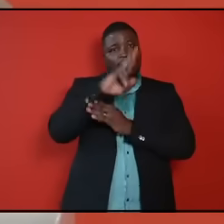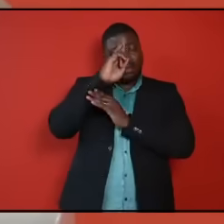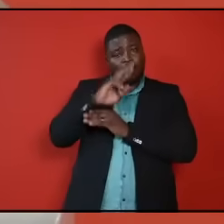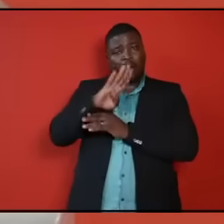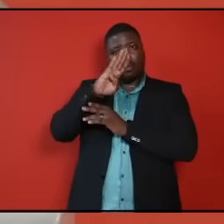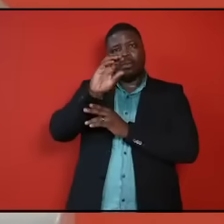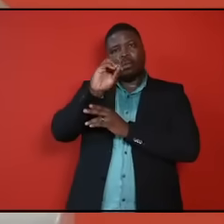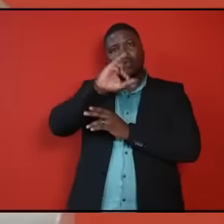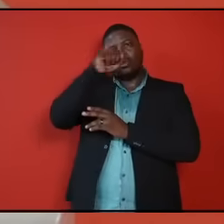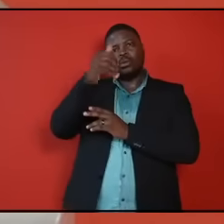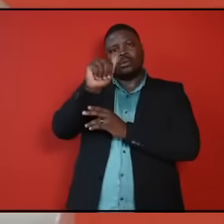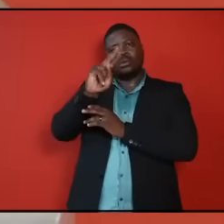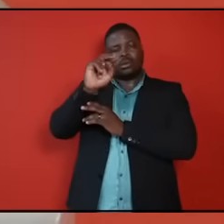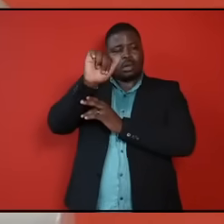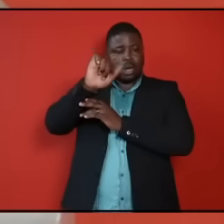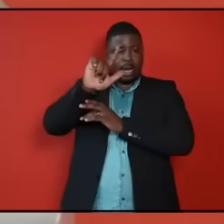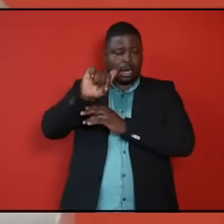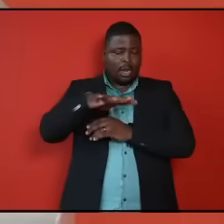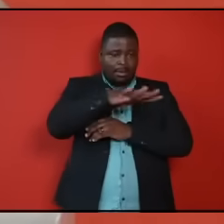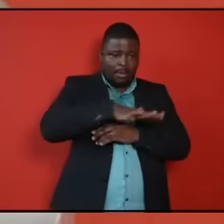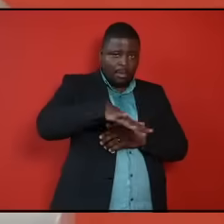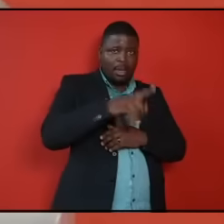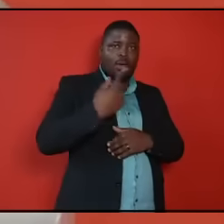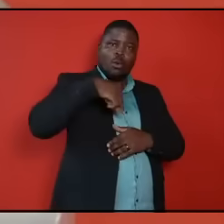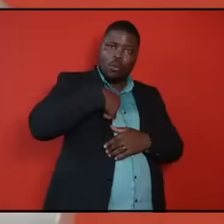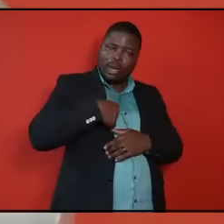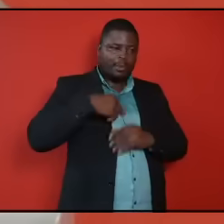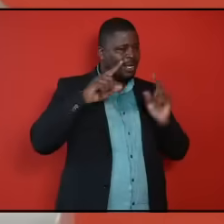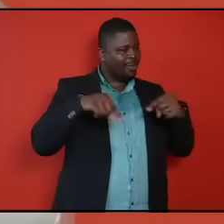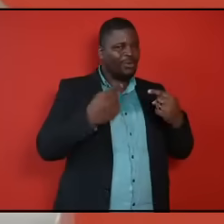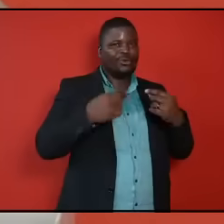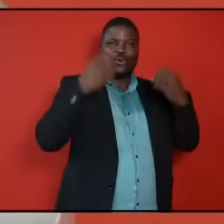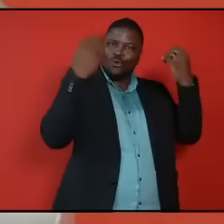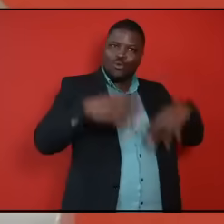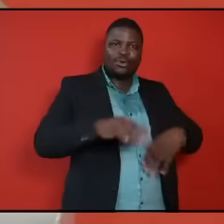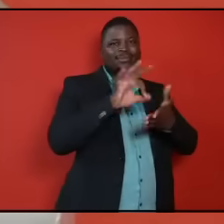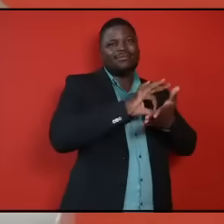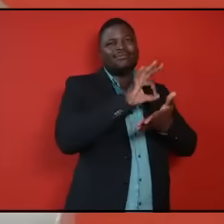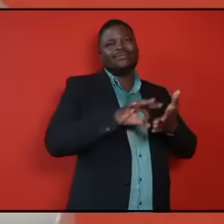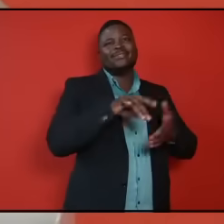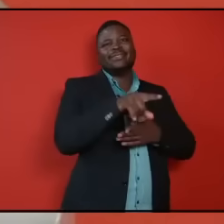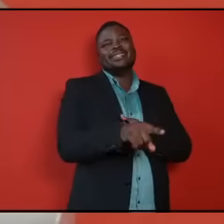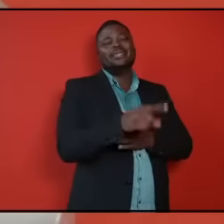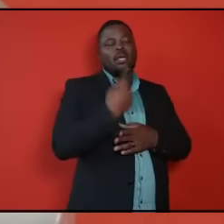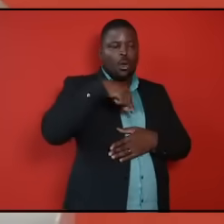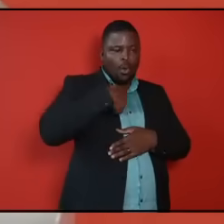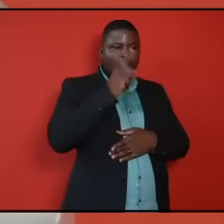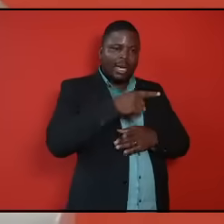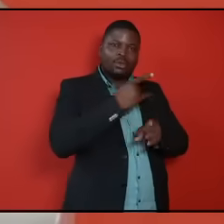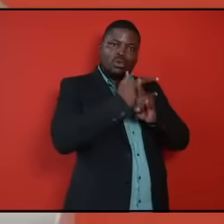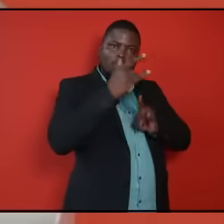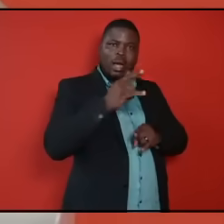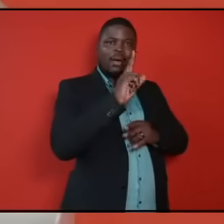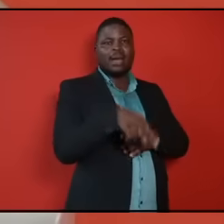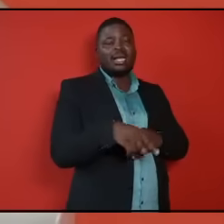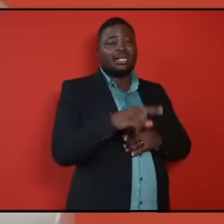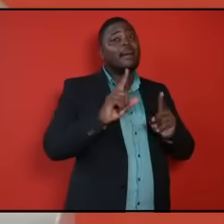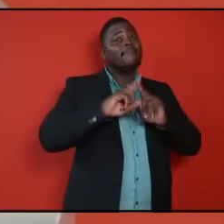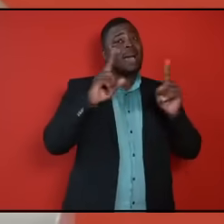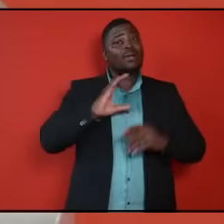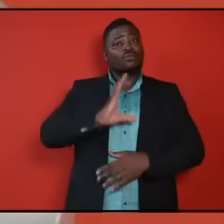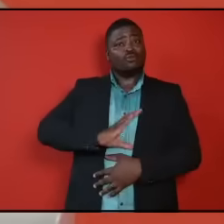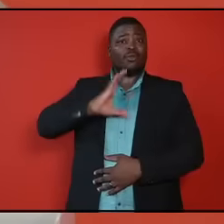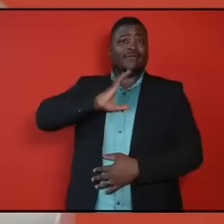the EFF should be losing votes. But we hope, and the confidence is there that